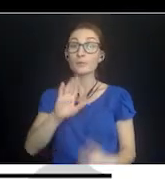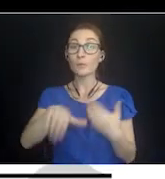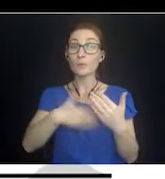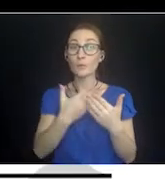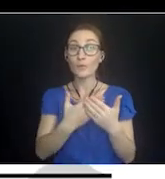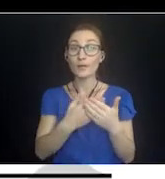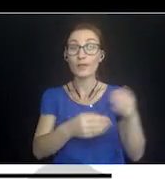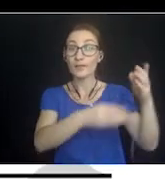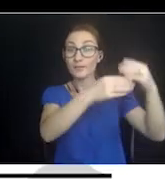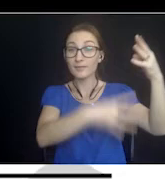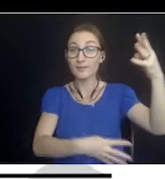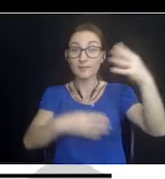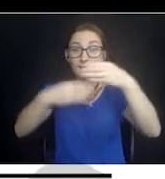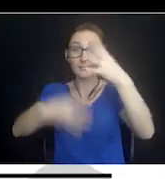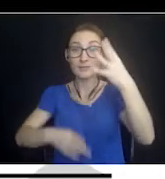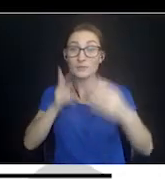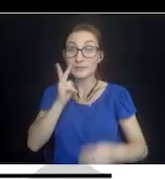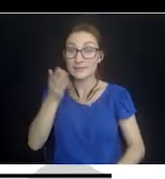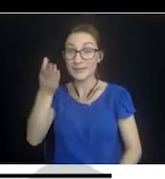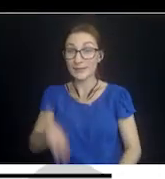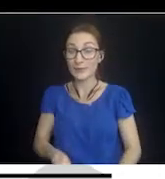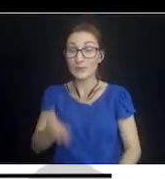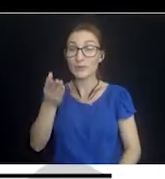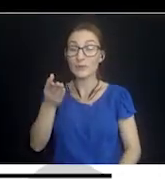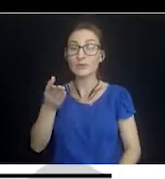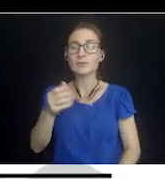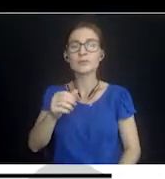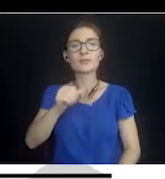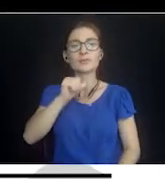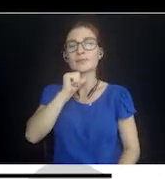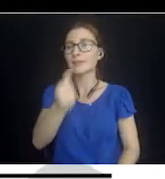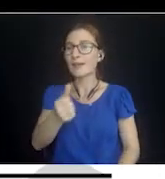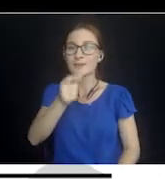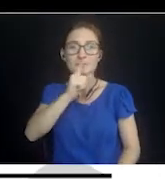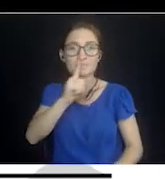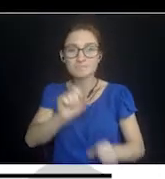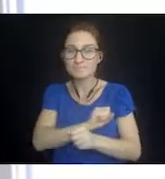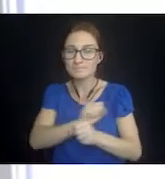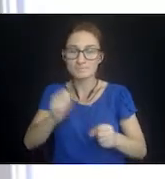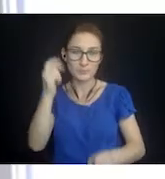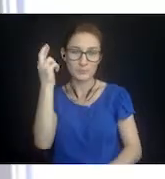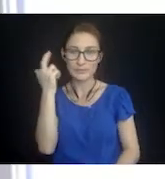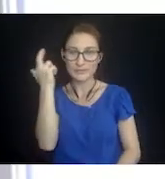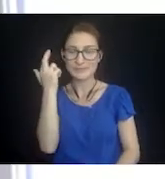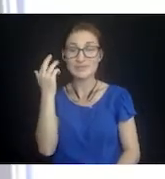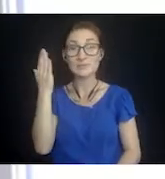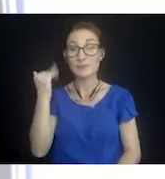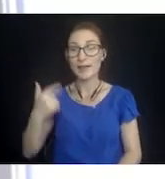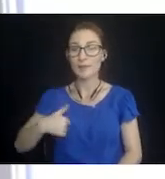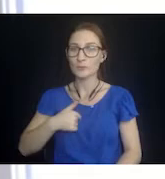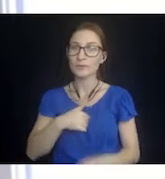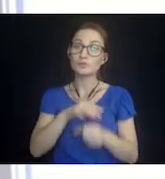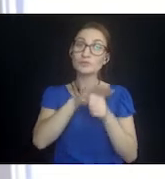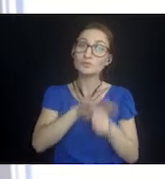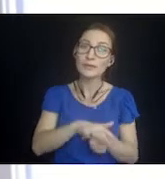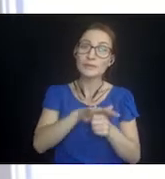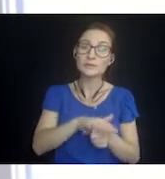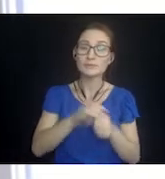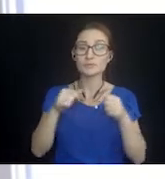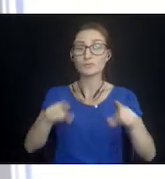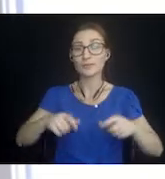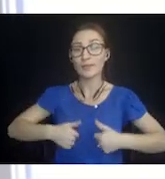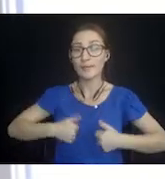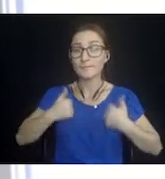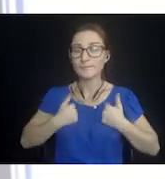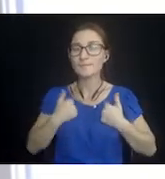you see on the screen for why we enter into the human condition are actually not the real